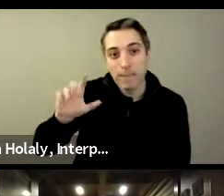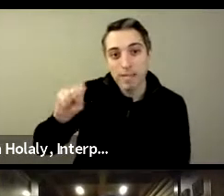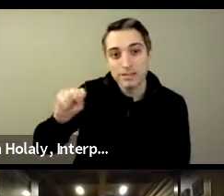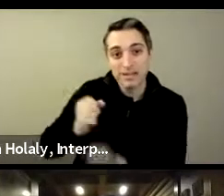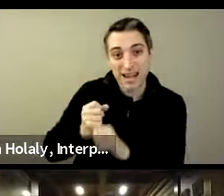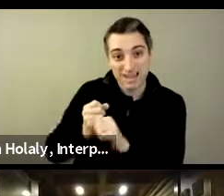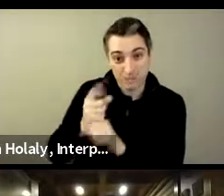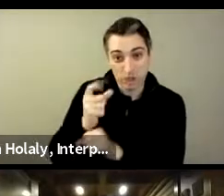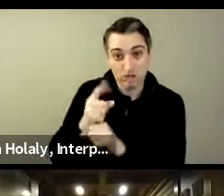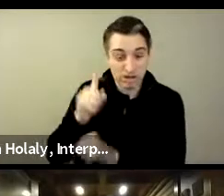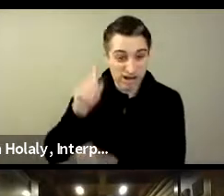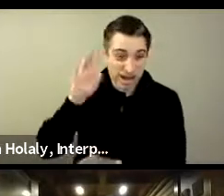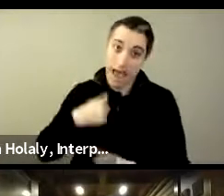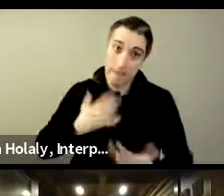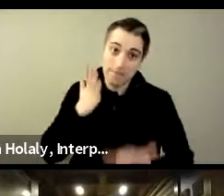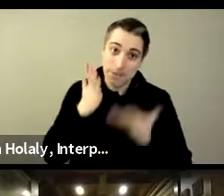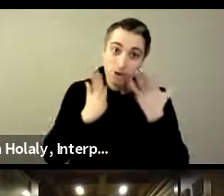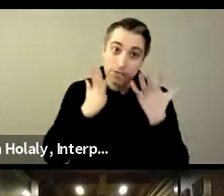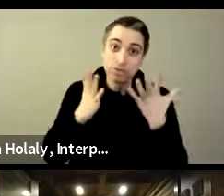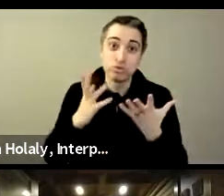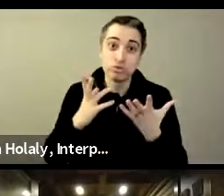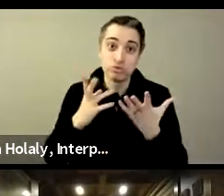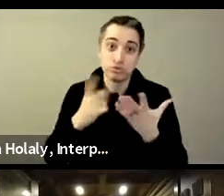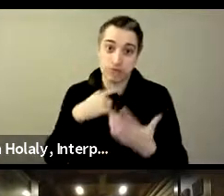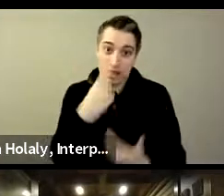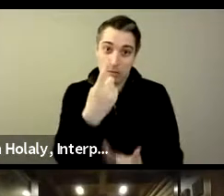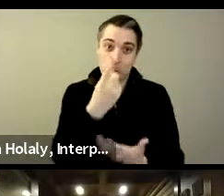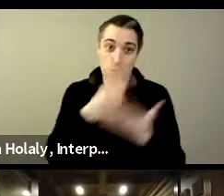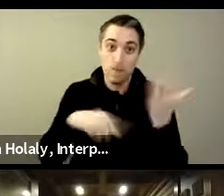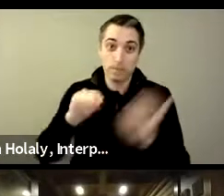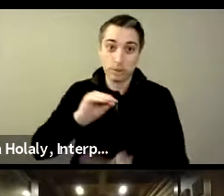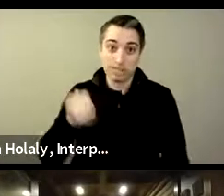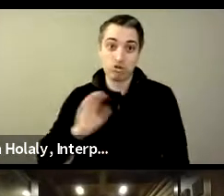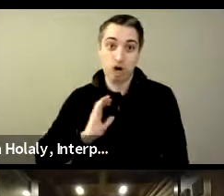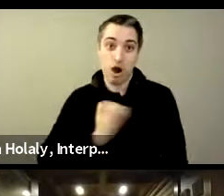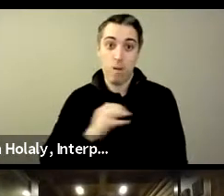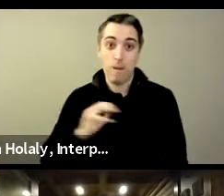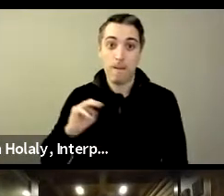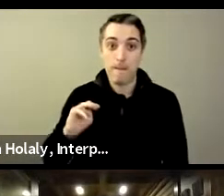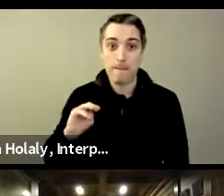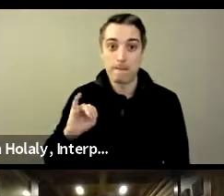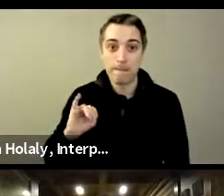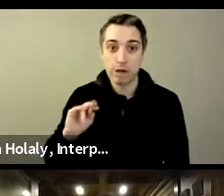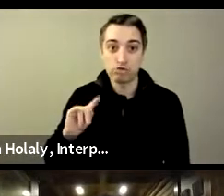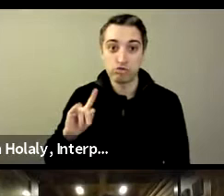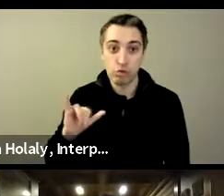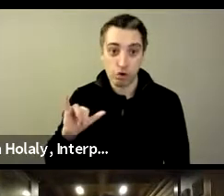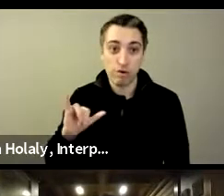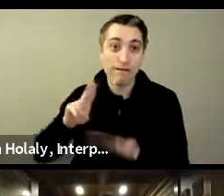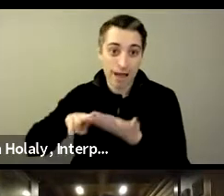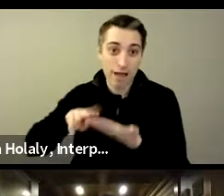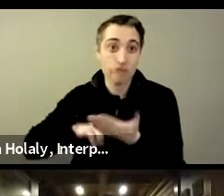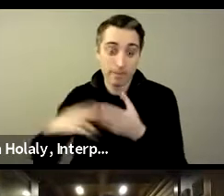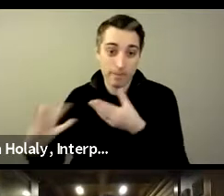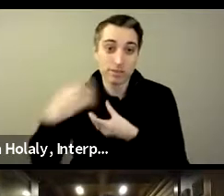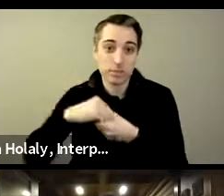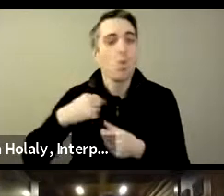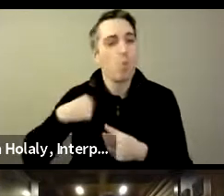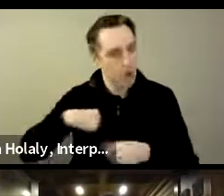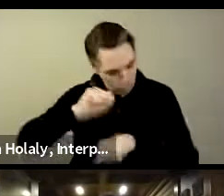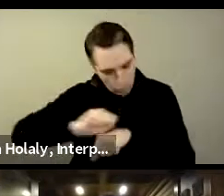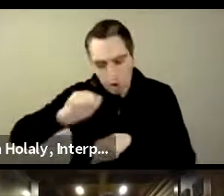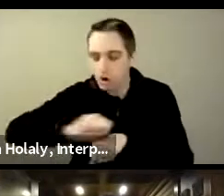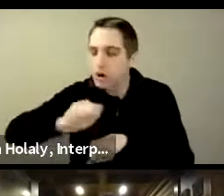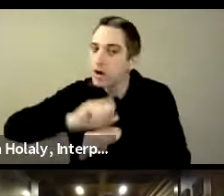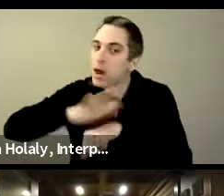you what our minority contract participation is, but I can say we are working on it, and I am very happy that you